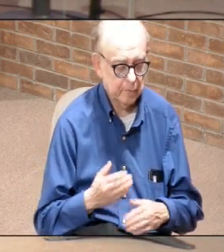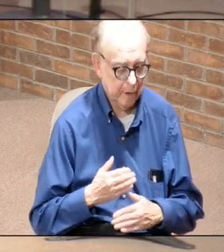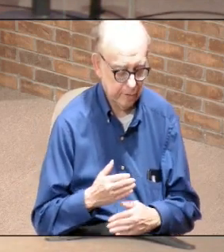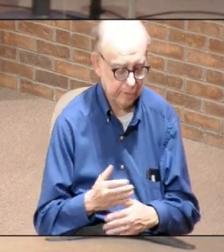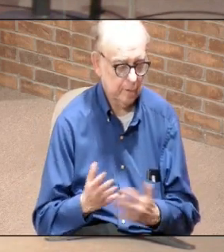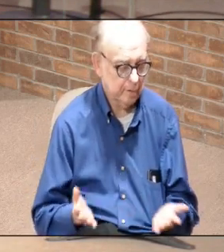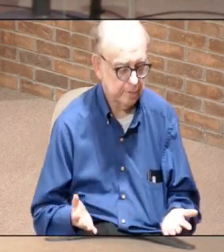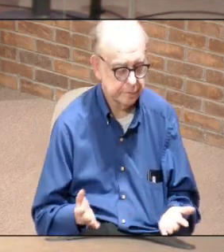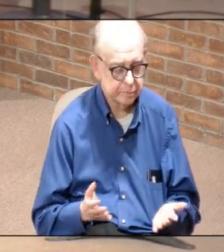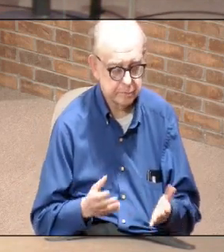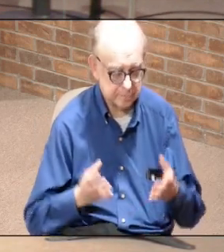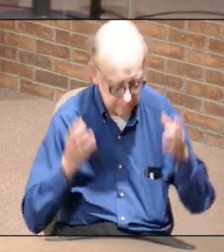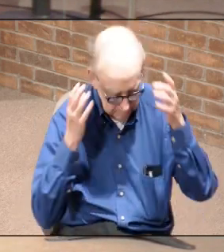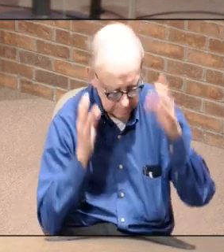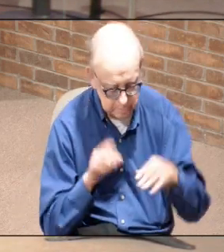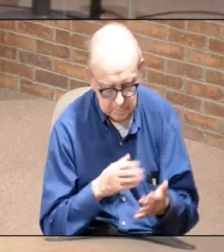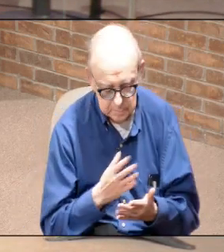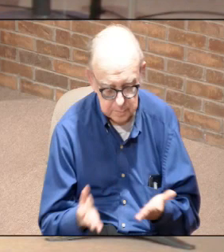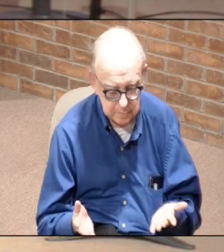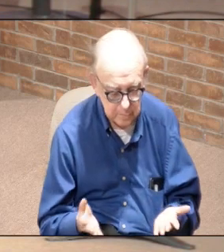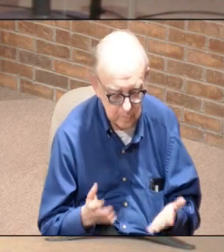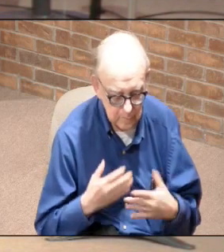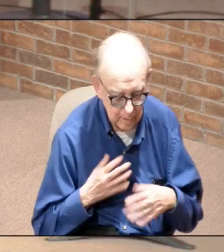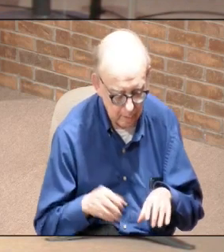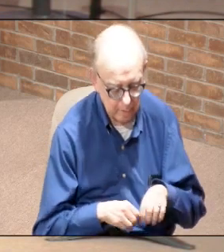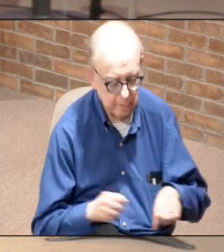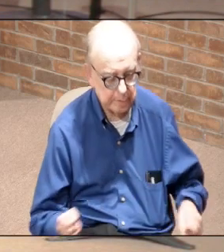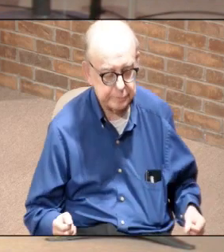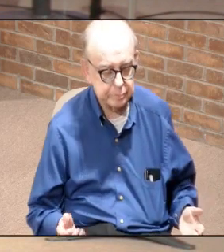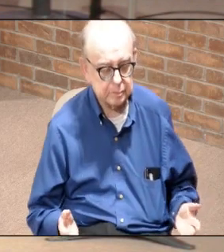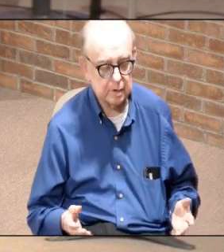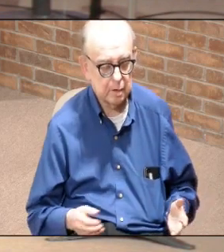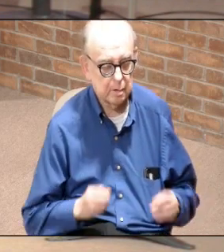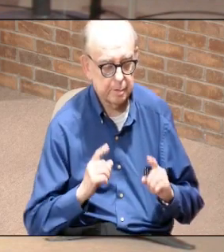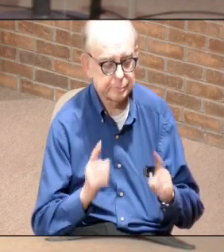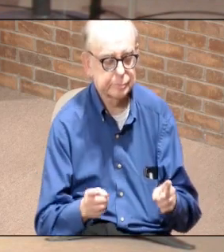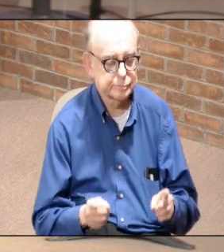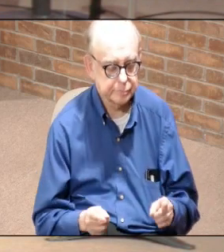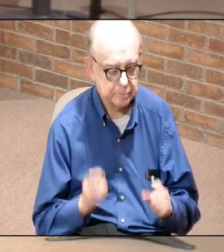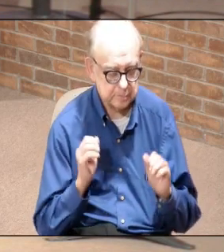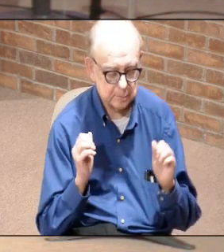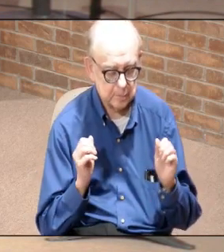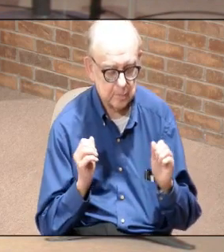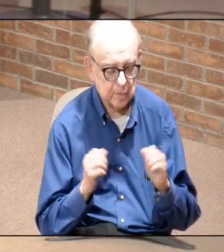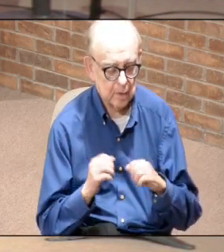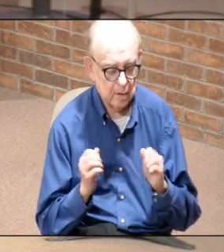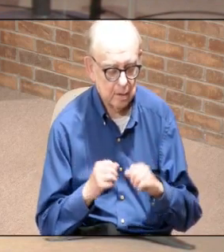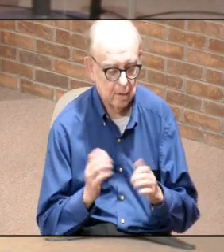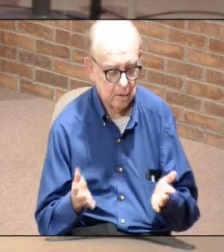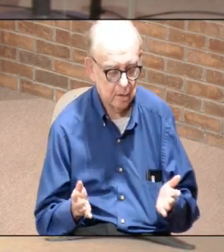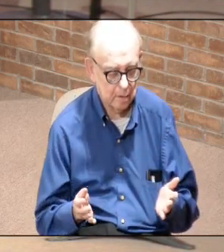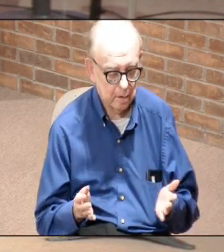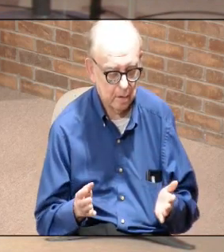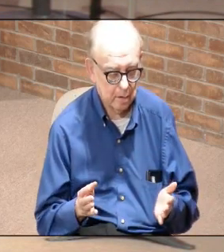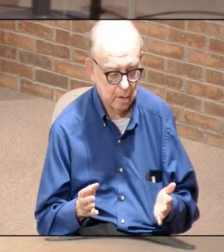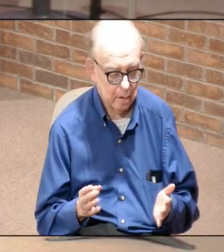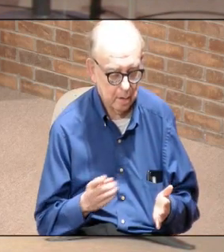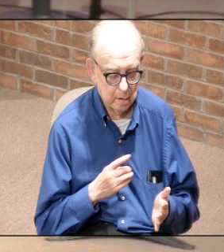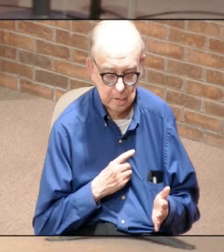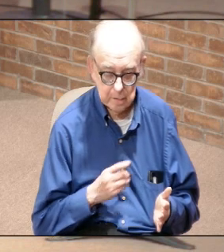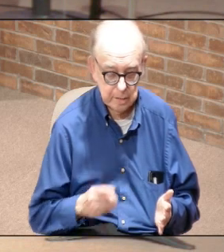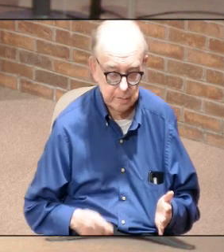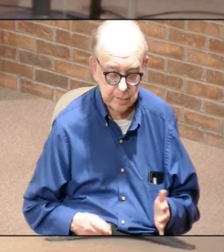shield and my helmet, and I'll give you my sword bearer. And you go out there and you fight with armor. And David says, I can't fight in that